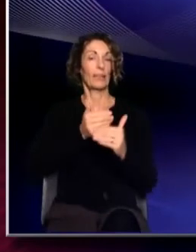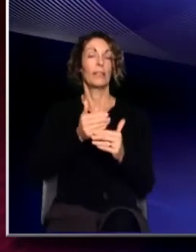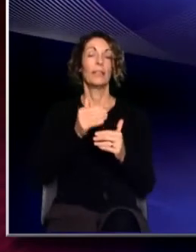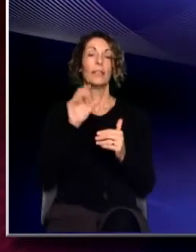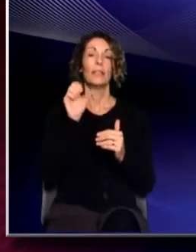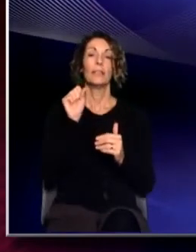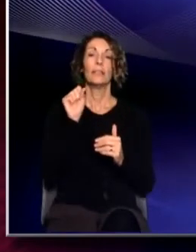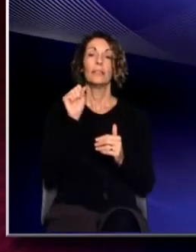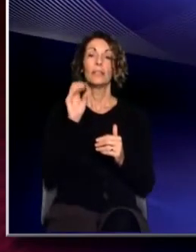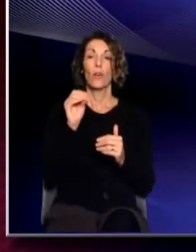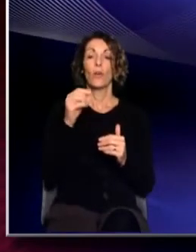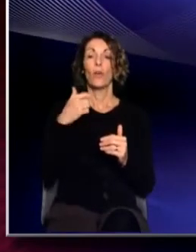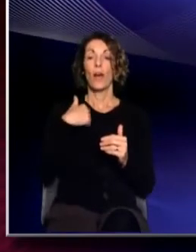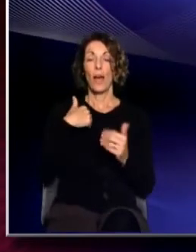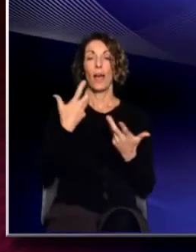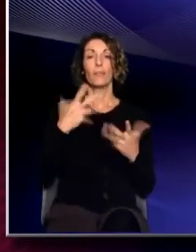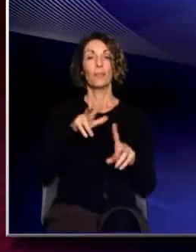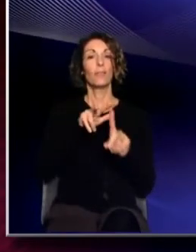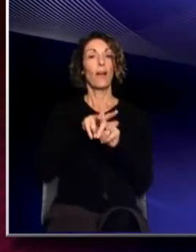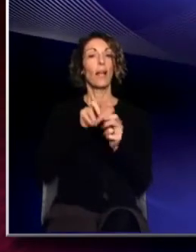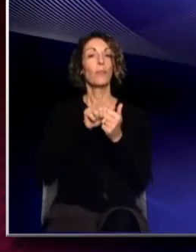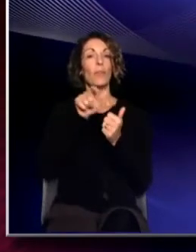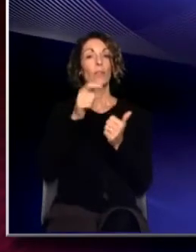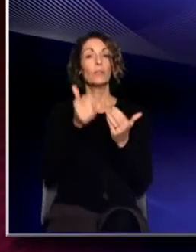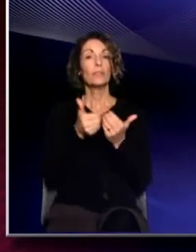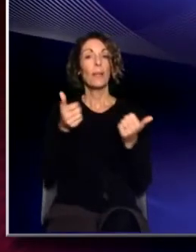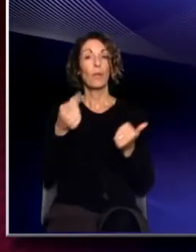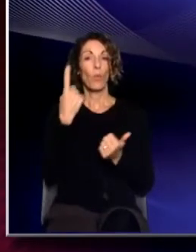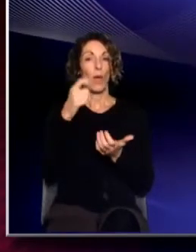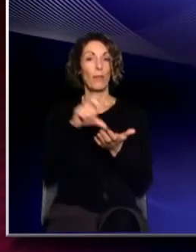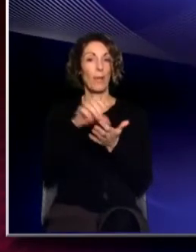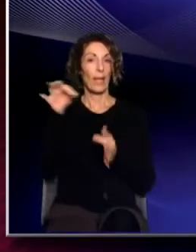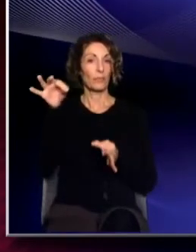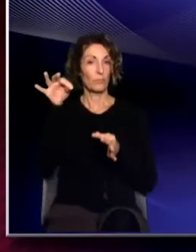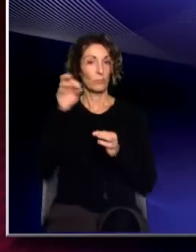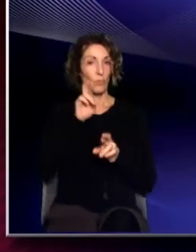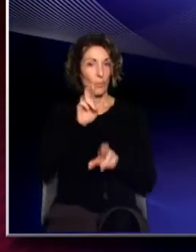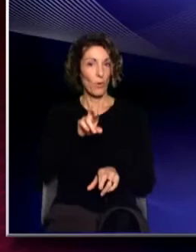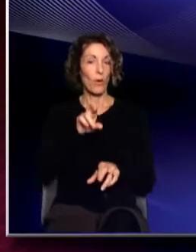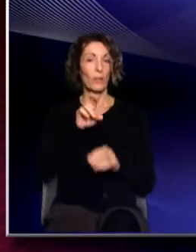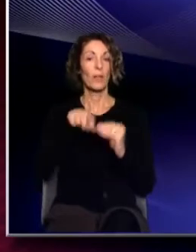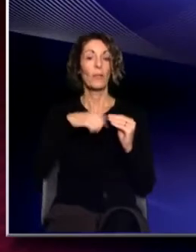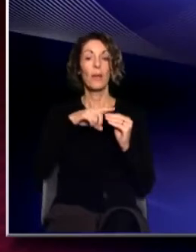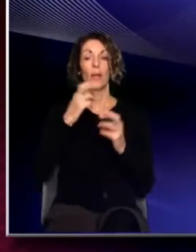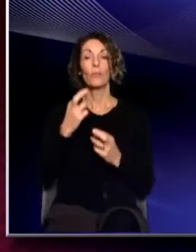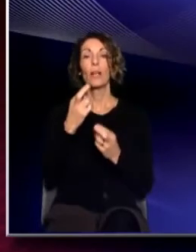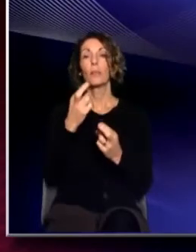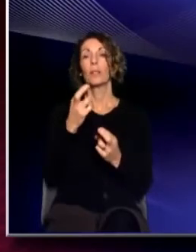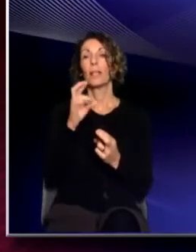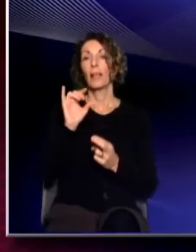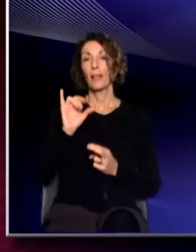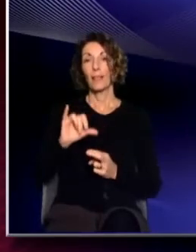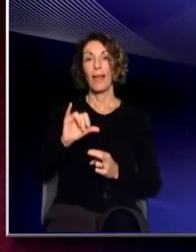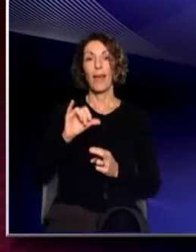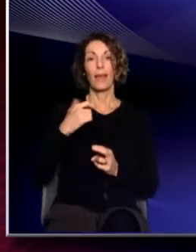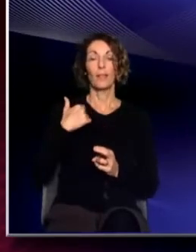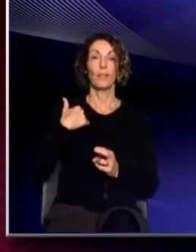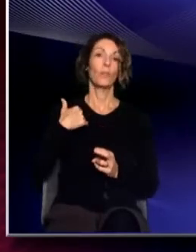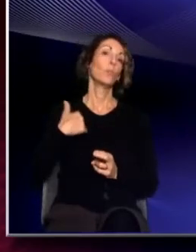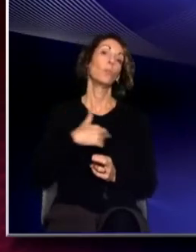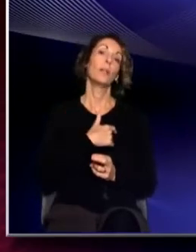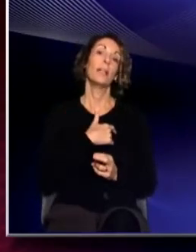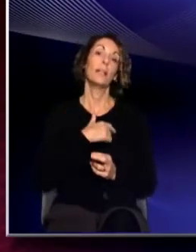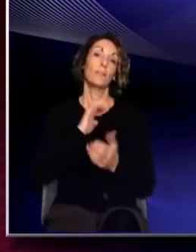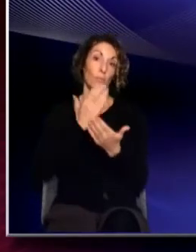so I have filed with you a separate one-page report on the recommendations that we have